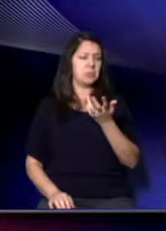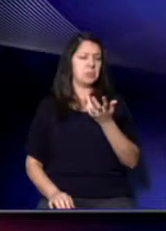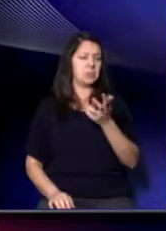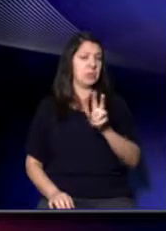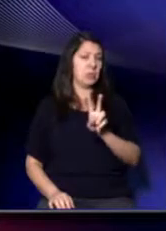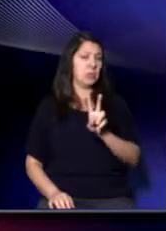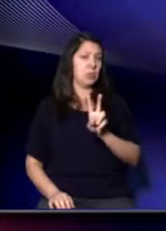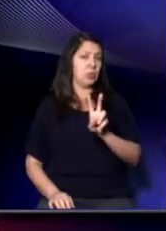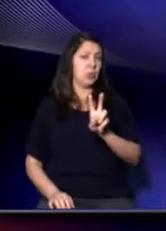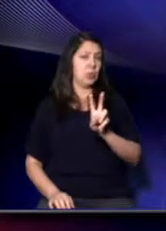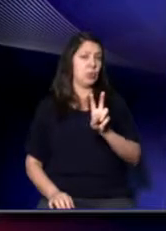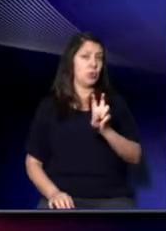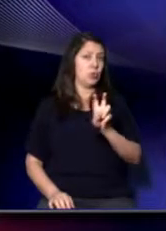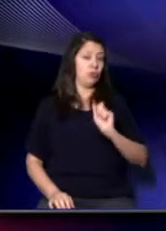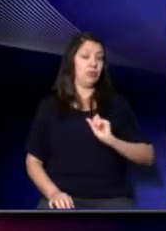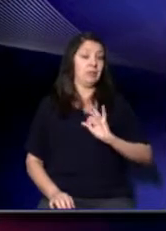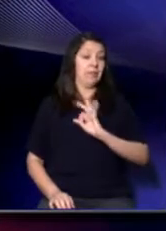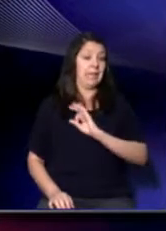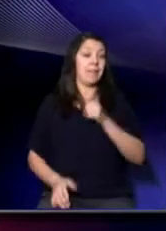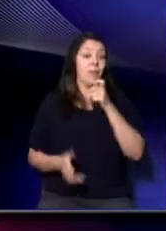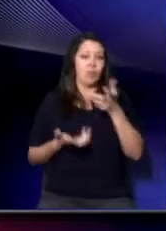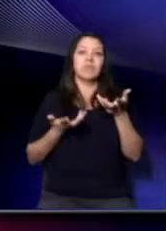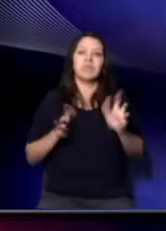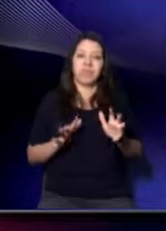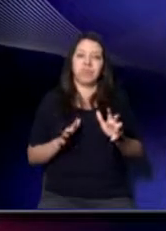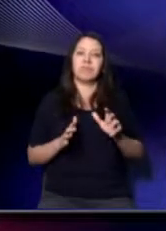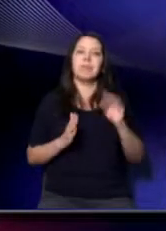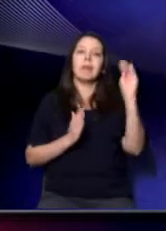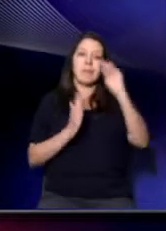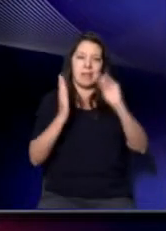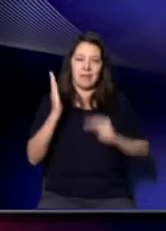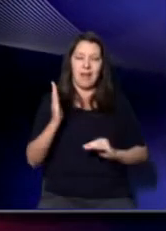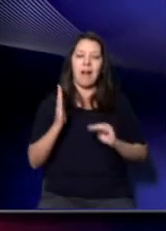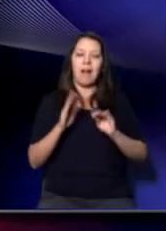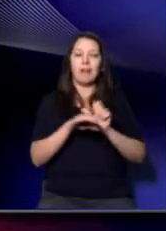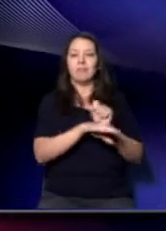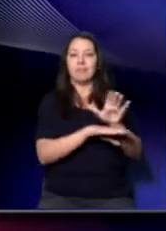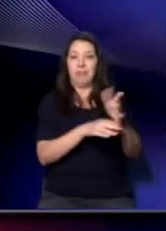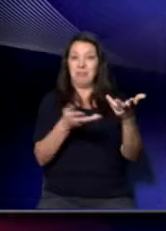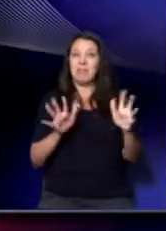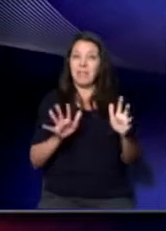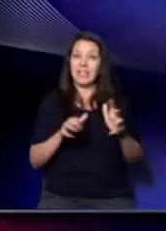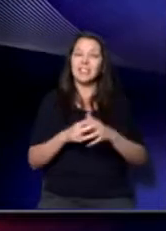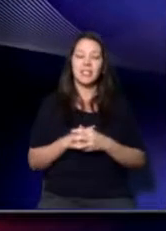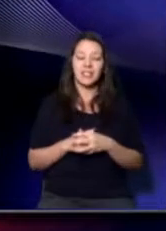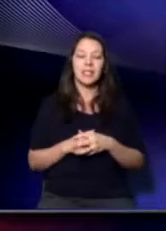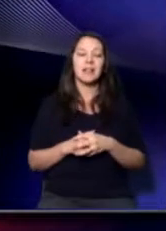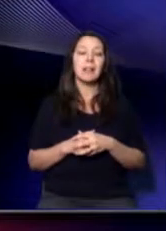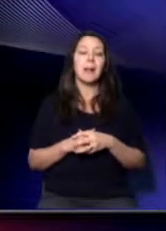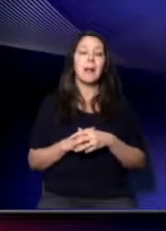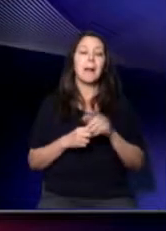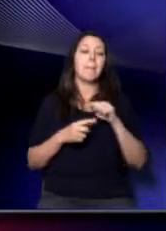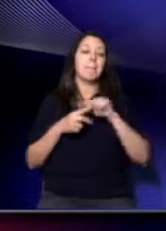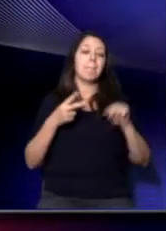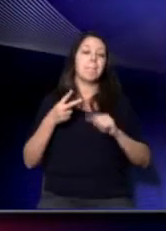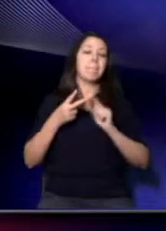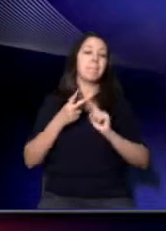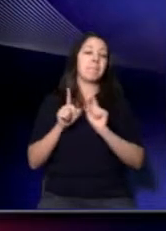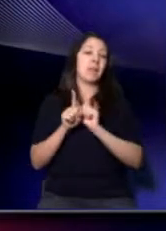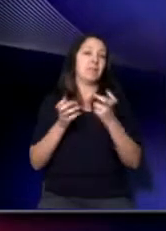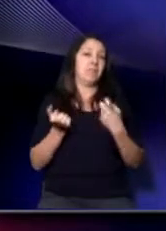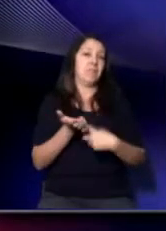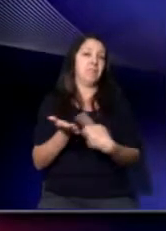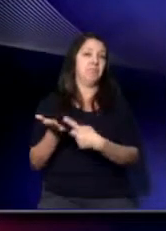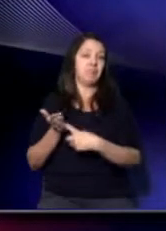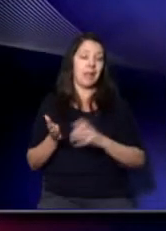making sure, a little 200 staff members that have completed their benefits this far. The next thing I'd like to talk about is our